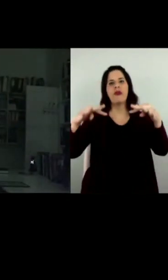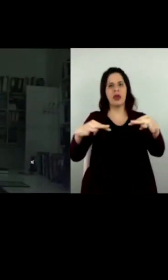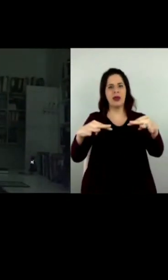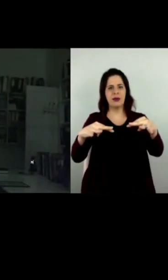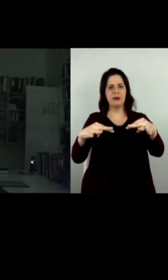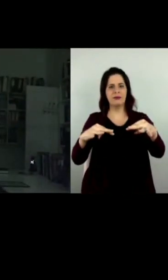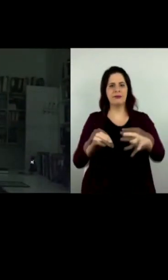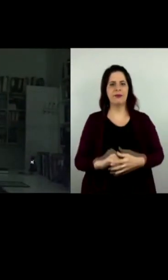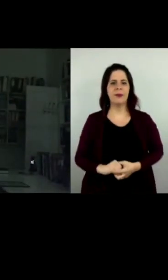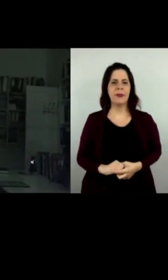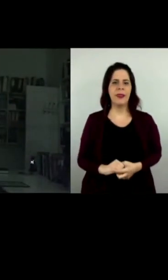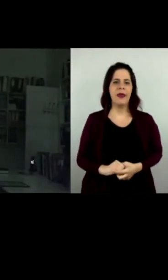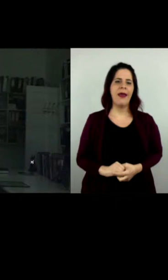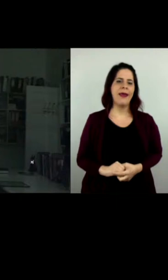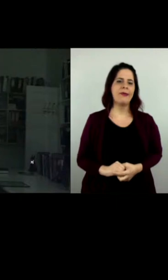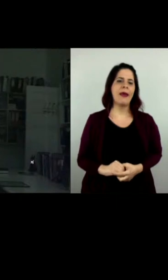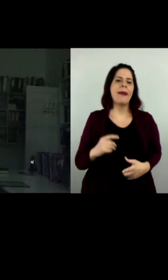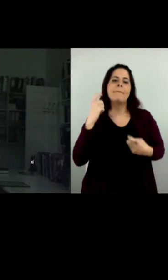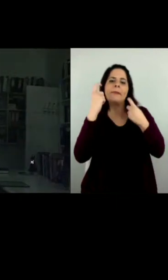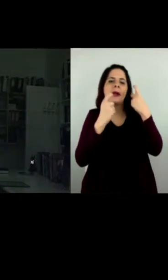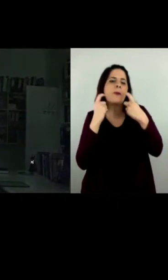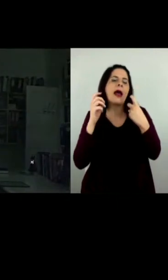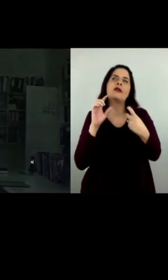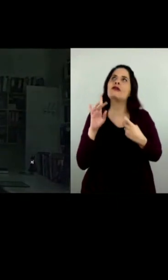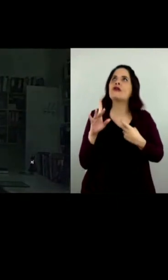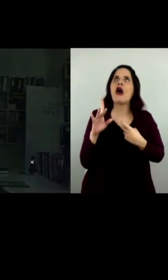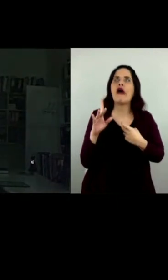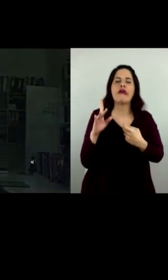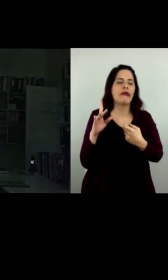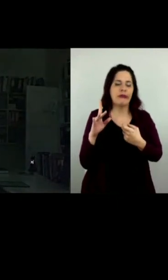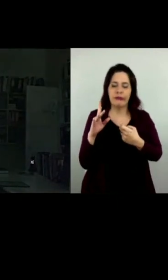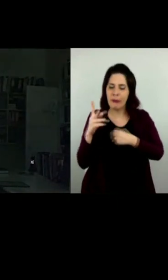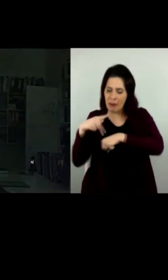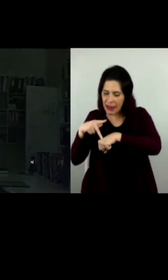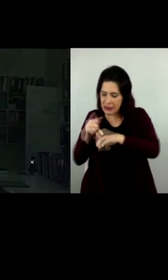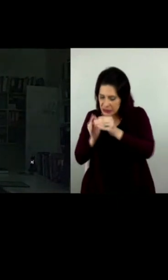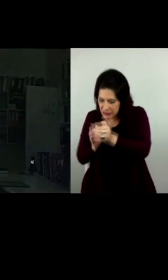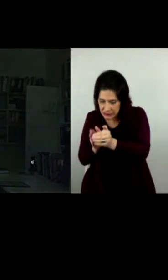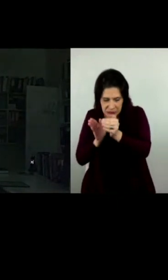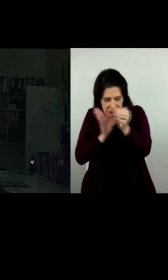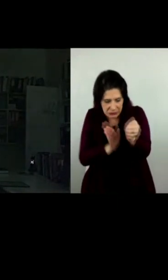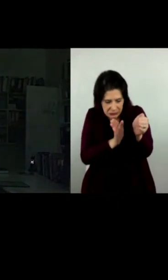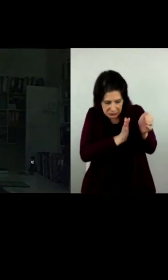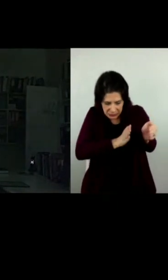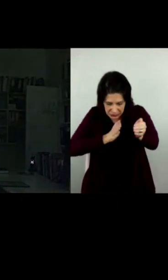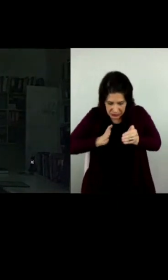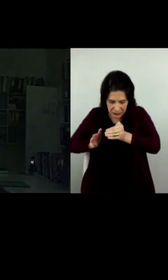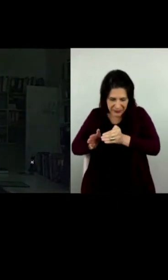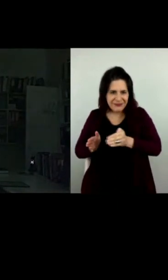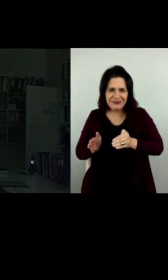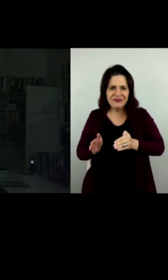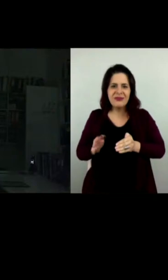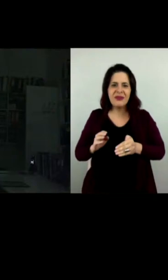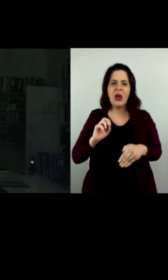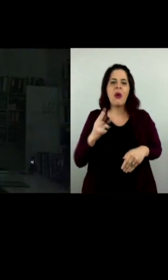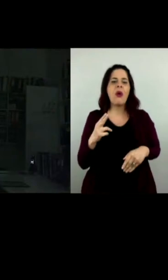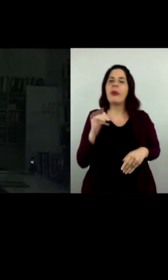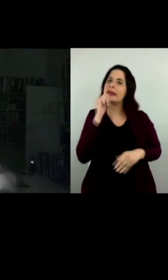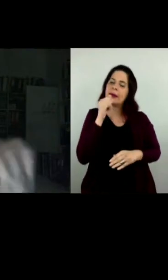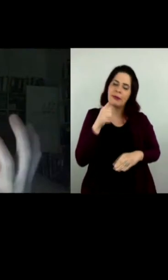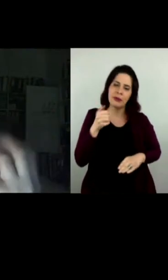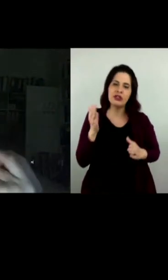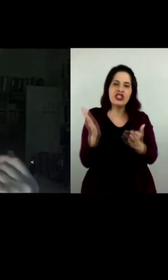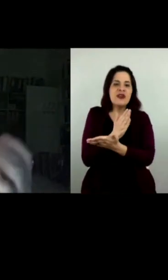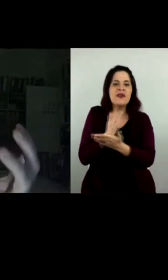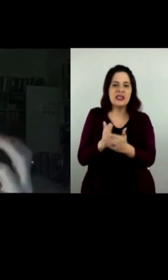it doesn't, you know, observe any national boundaries or class boundaries or sexuality